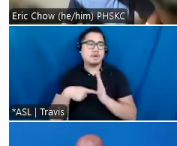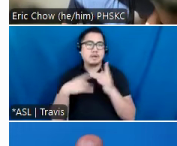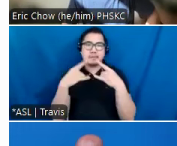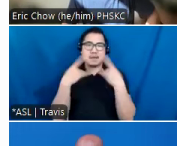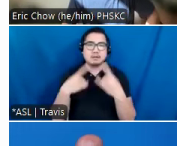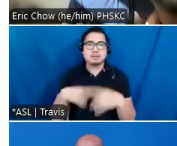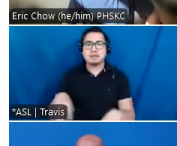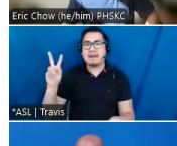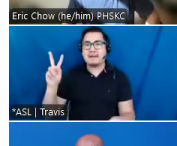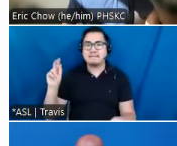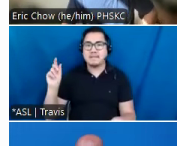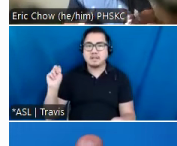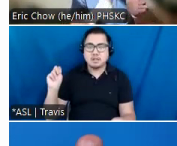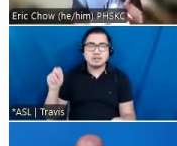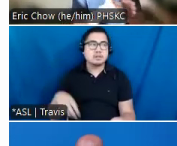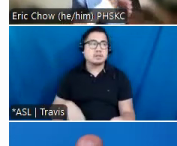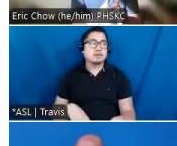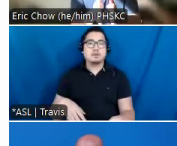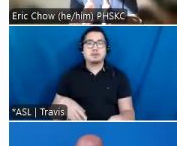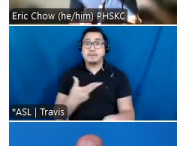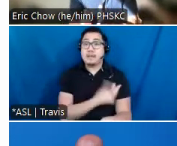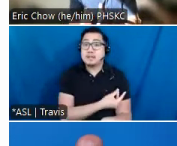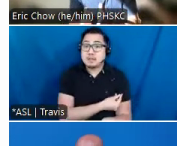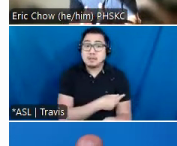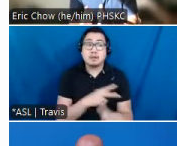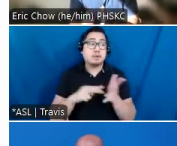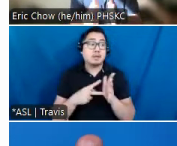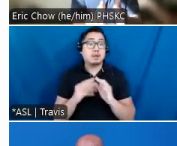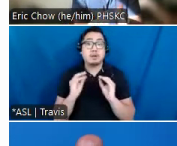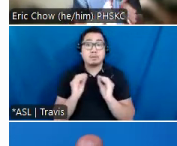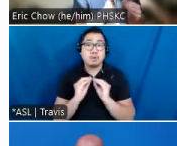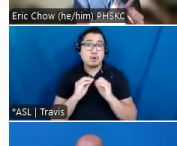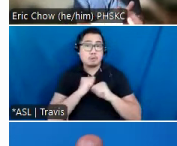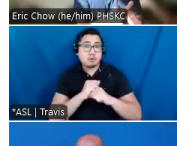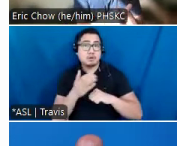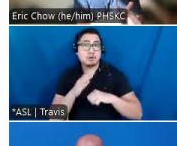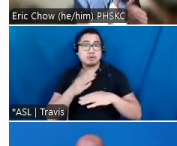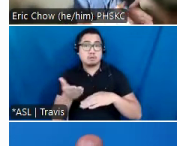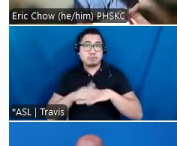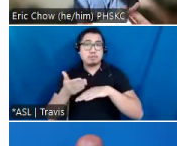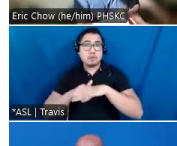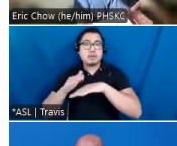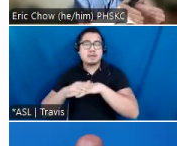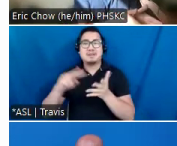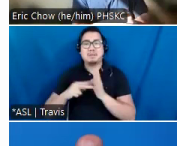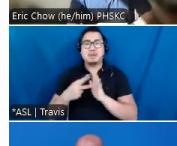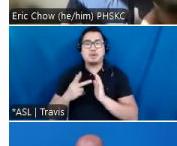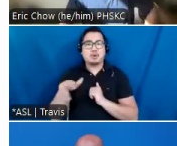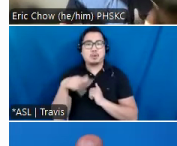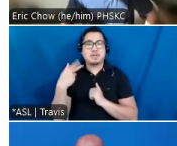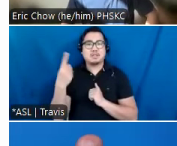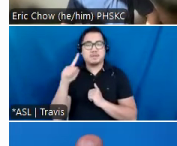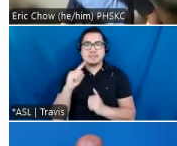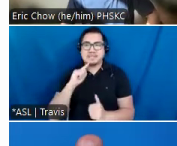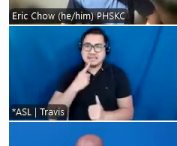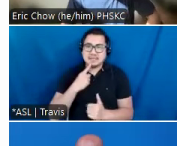ventilation, and vaccine. So the more precautions that you take, the less risk that you have for infection and severe disease.